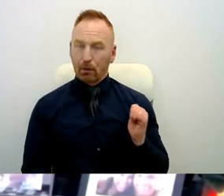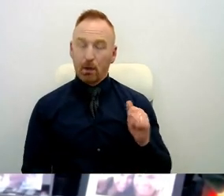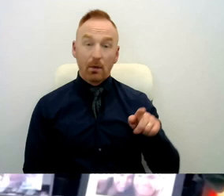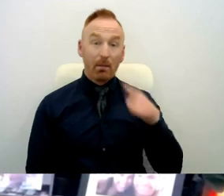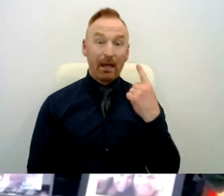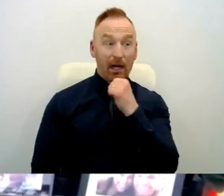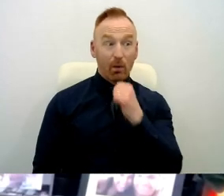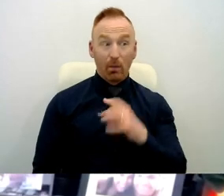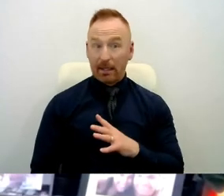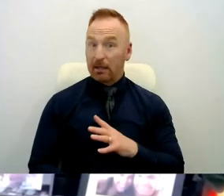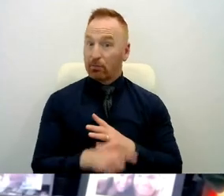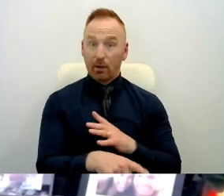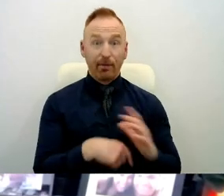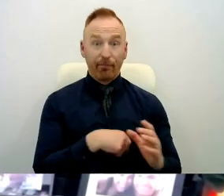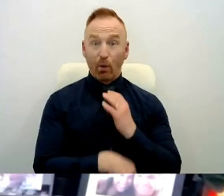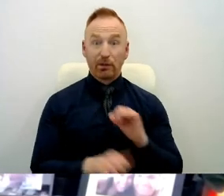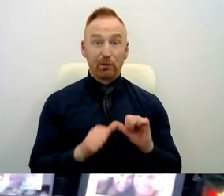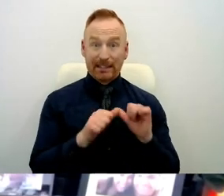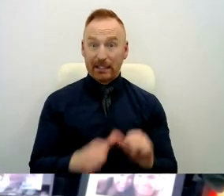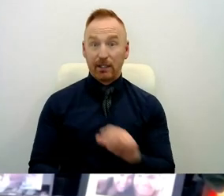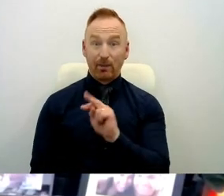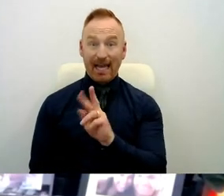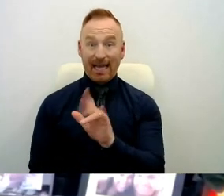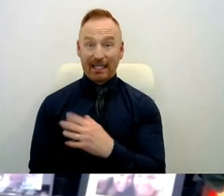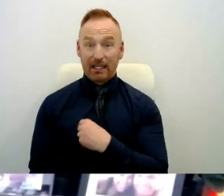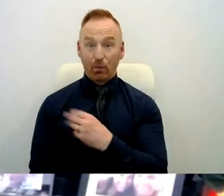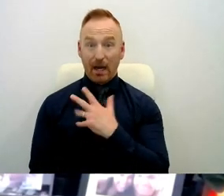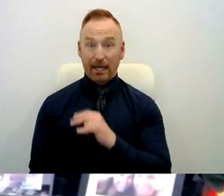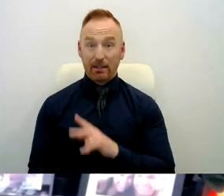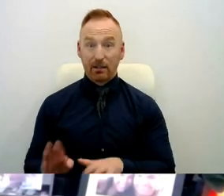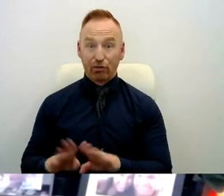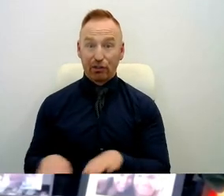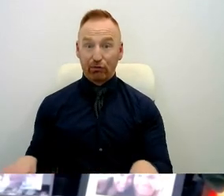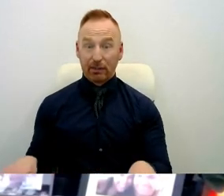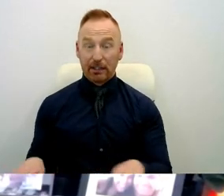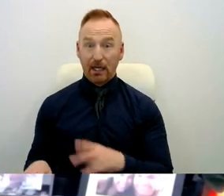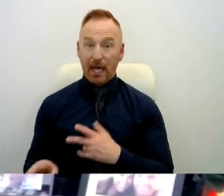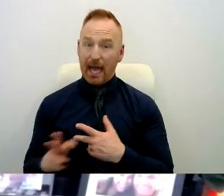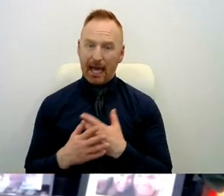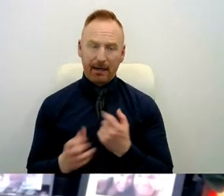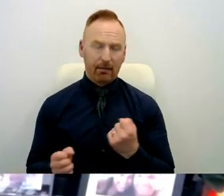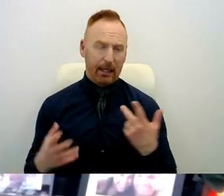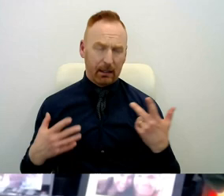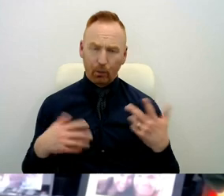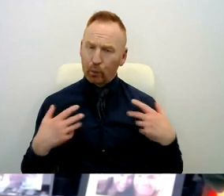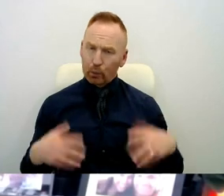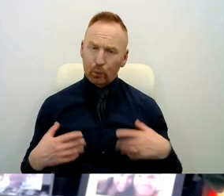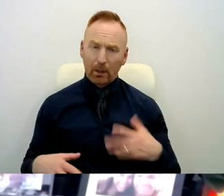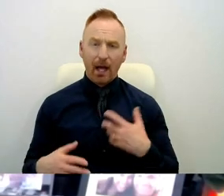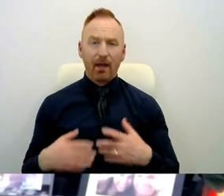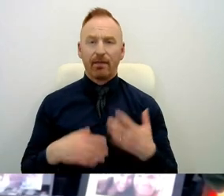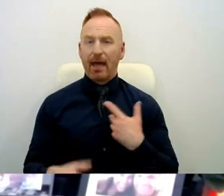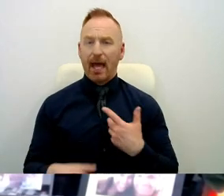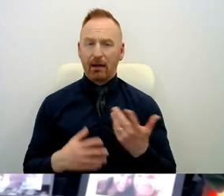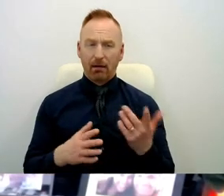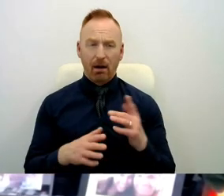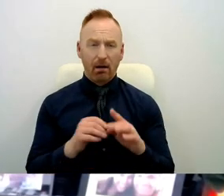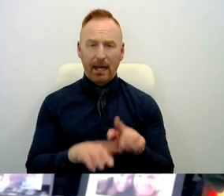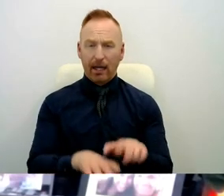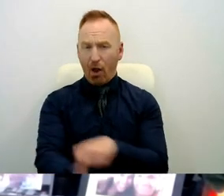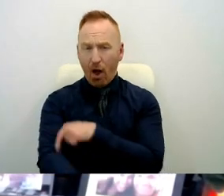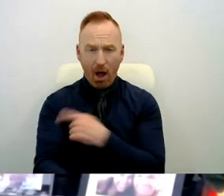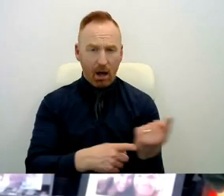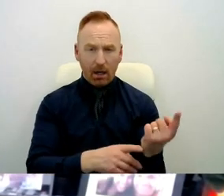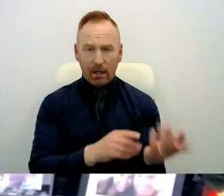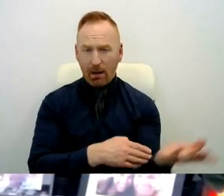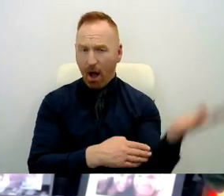result, Black women were forced to continue to work as nannies to white children as domestics, working extremely long hours, again, at